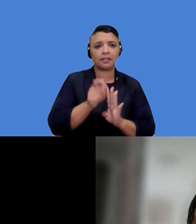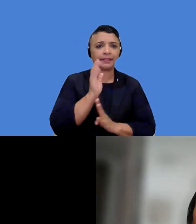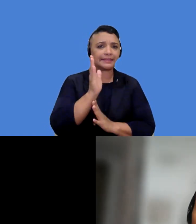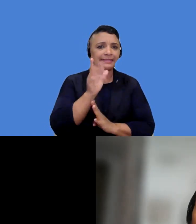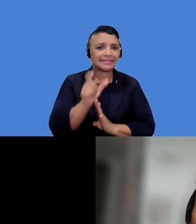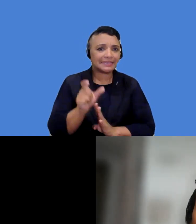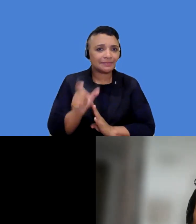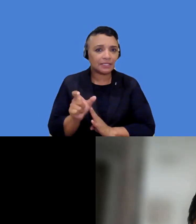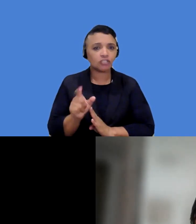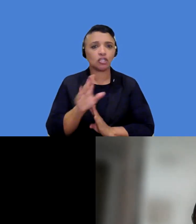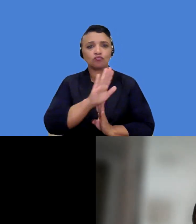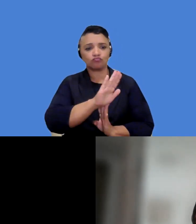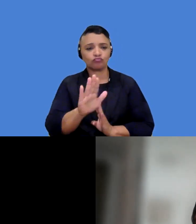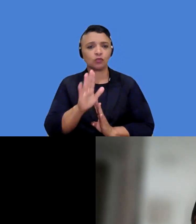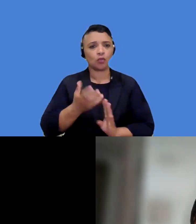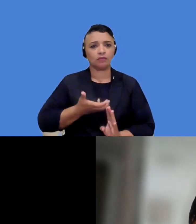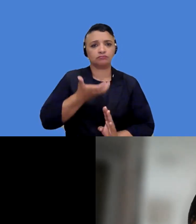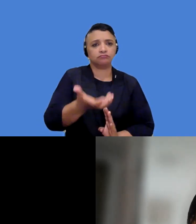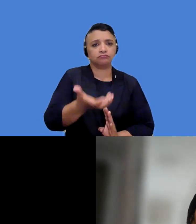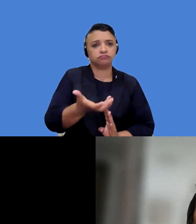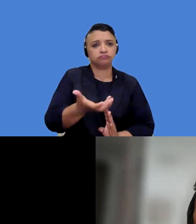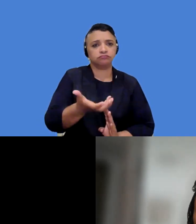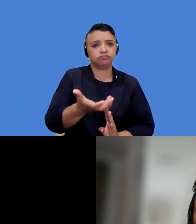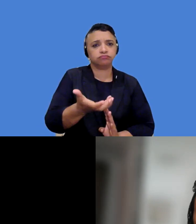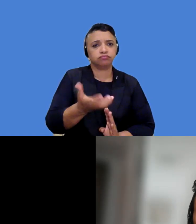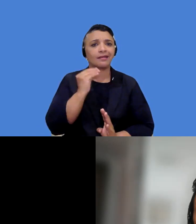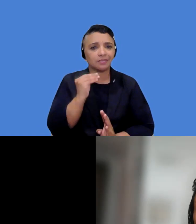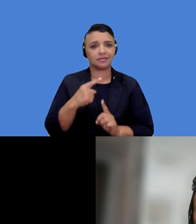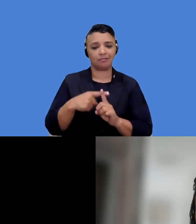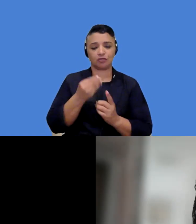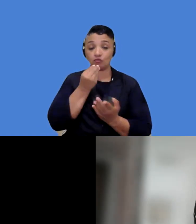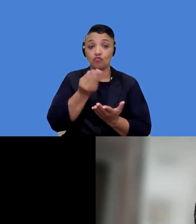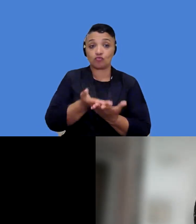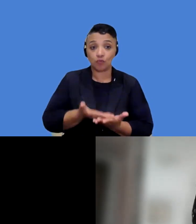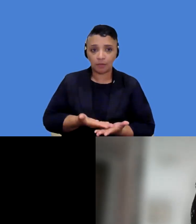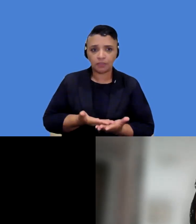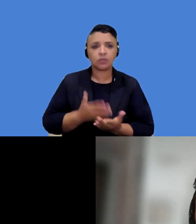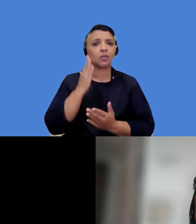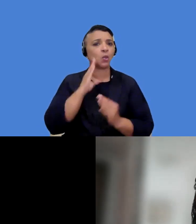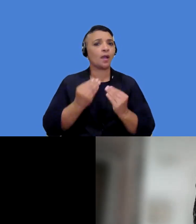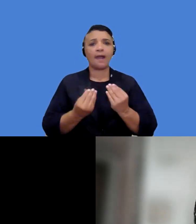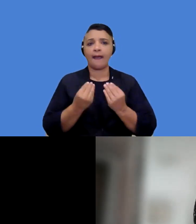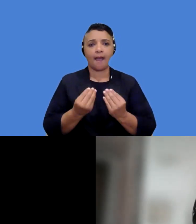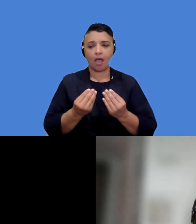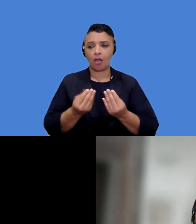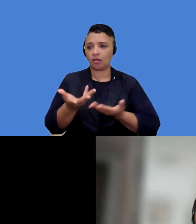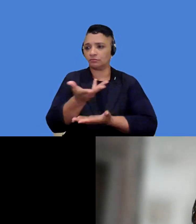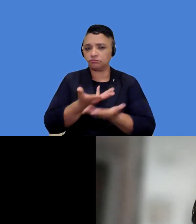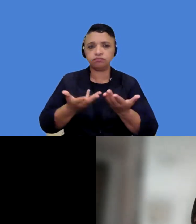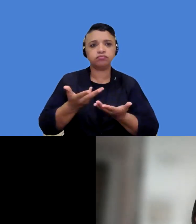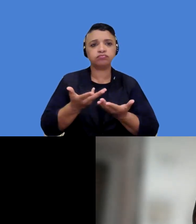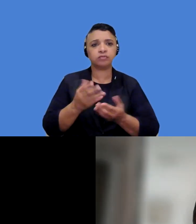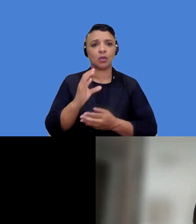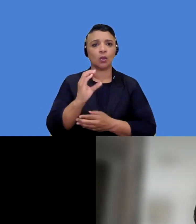their experience and recommendations when it comes to engagement of organizations of persons